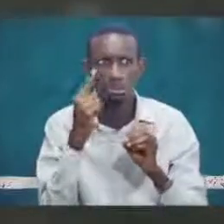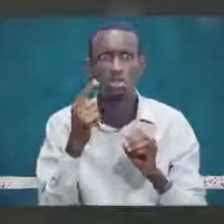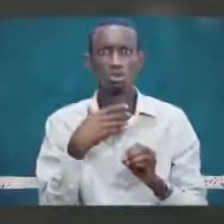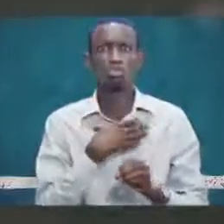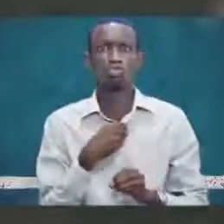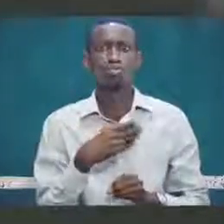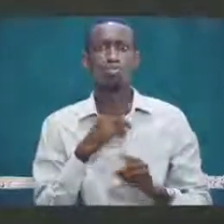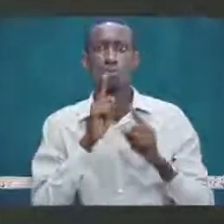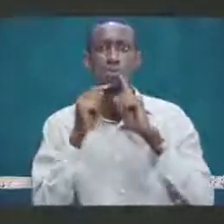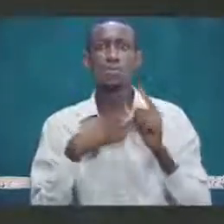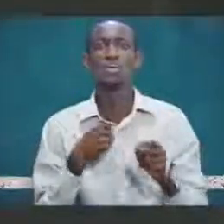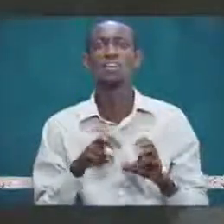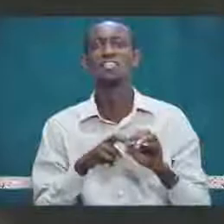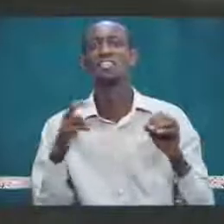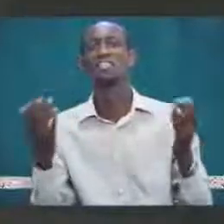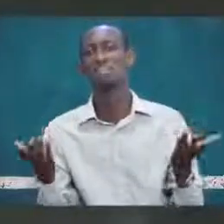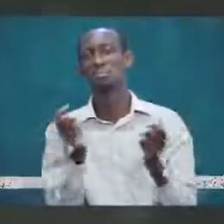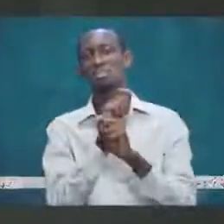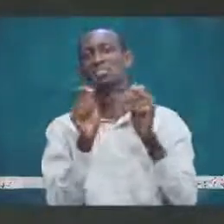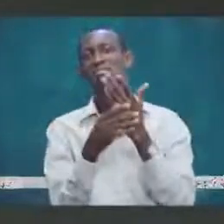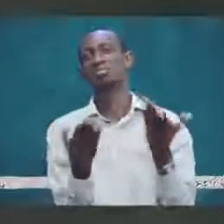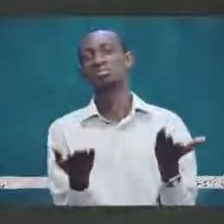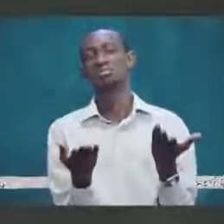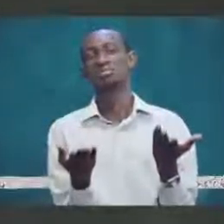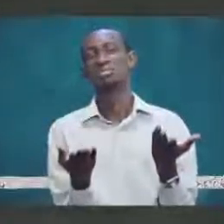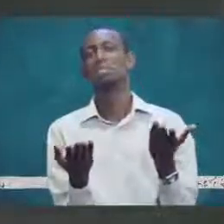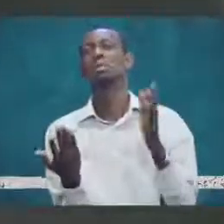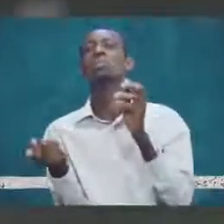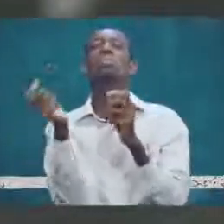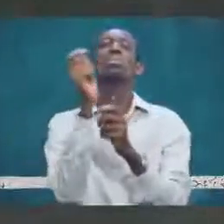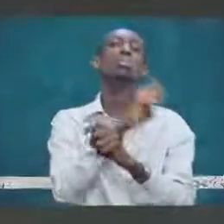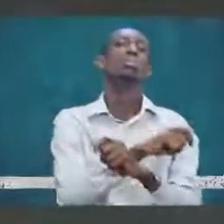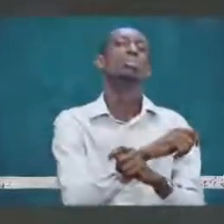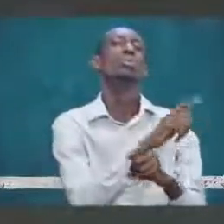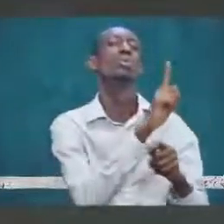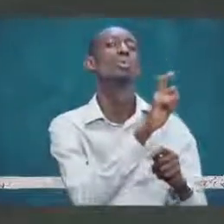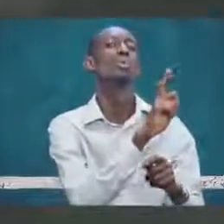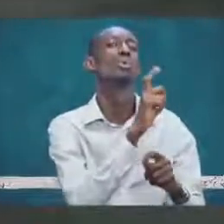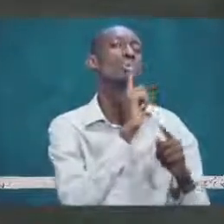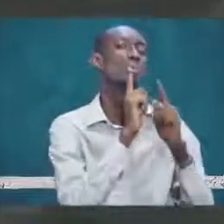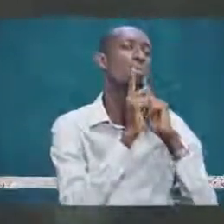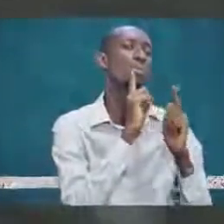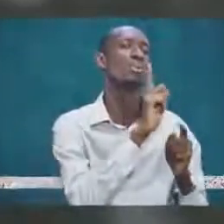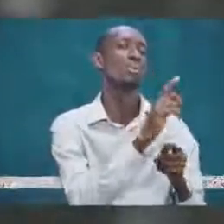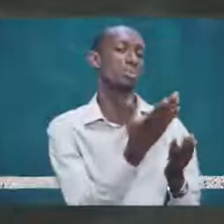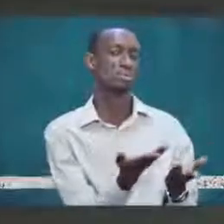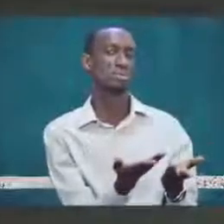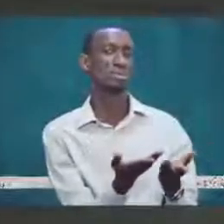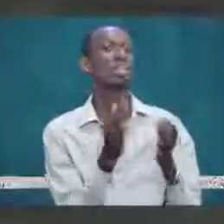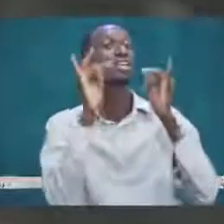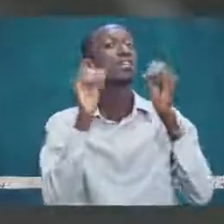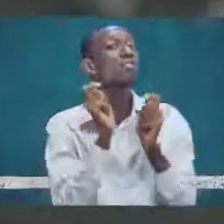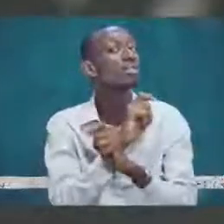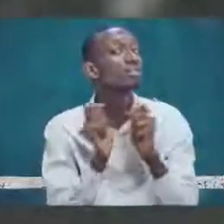is disappearing slowly, and it is turning again to white. So if it turns again to white,